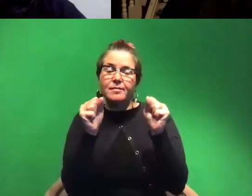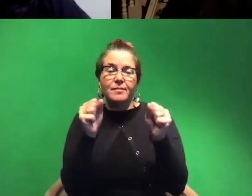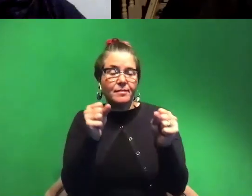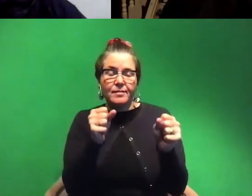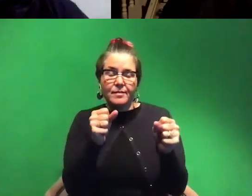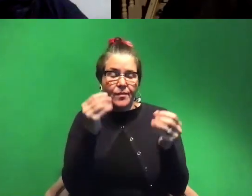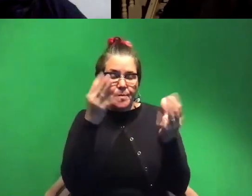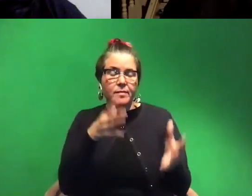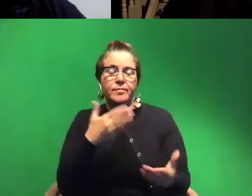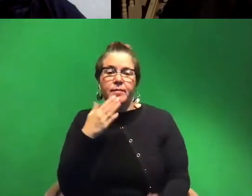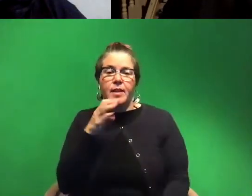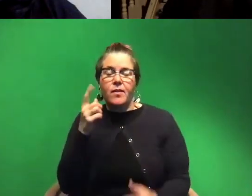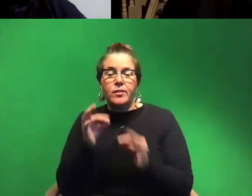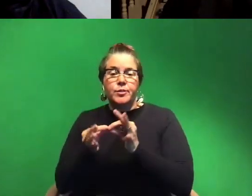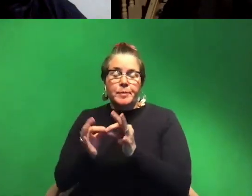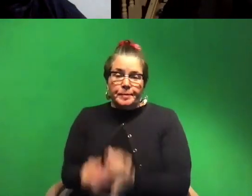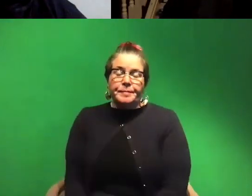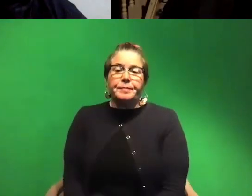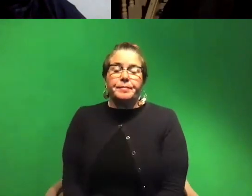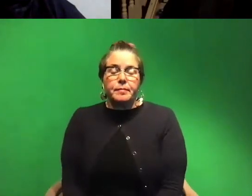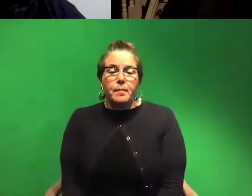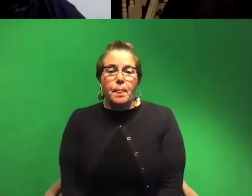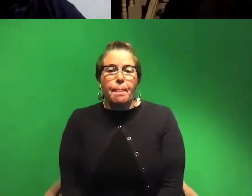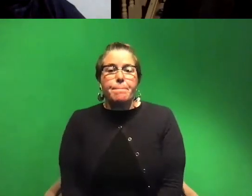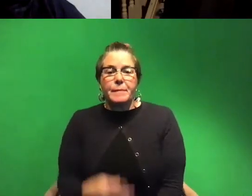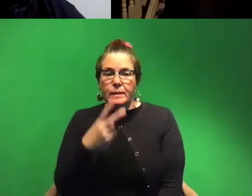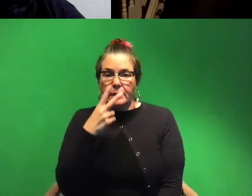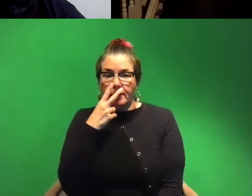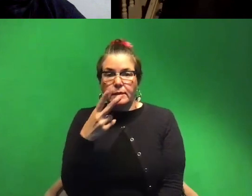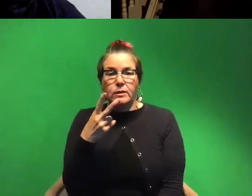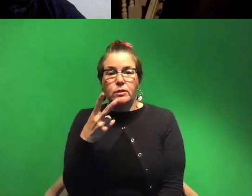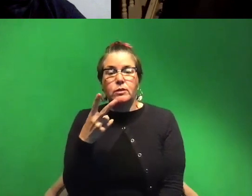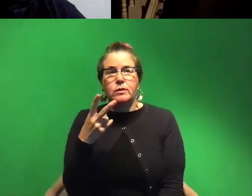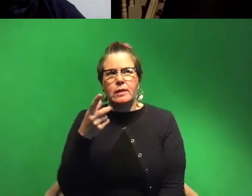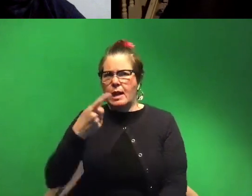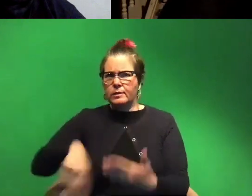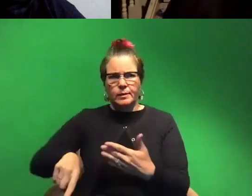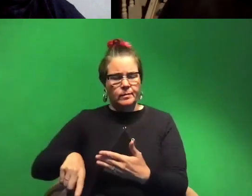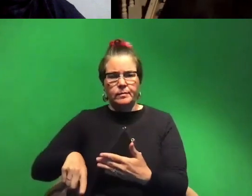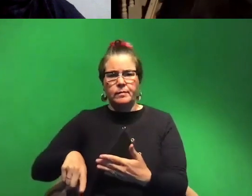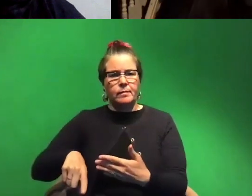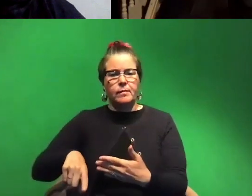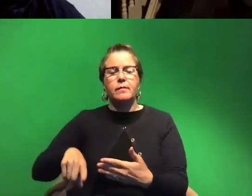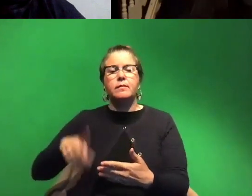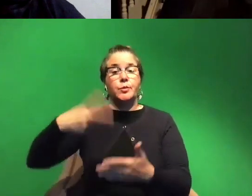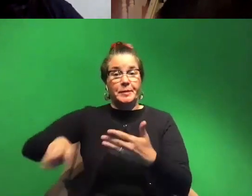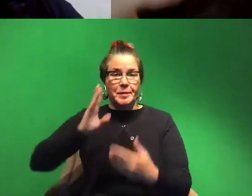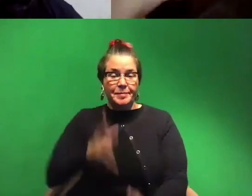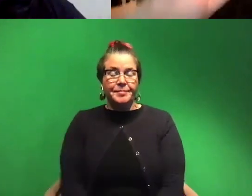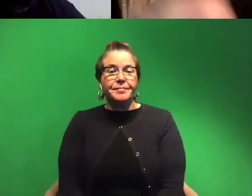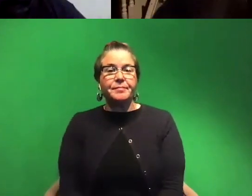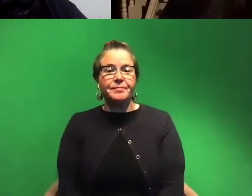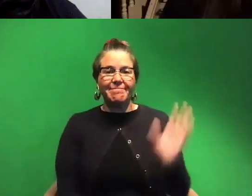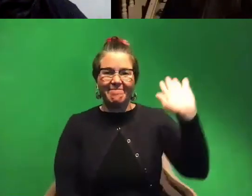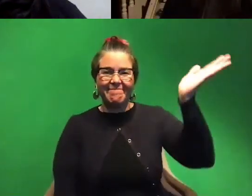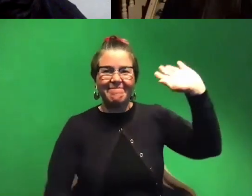you, Erin, for signing for us. We will see you all, not next week, but the week after. All right.